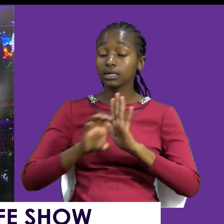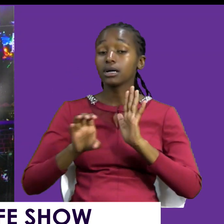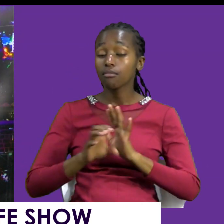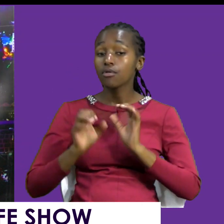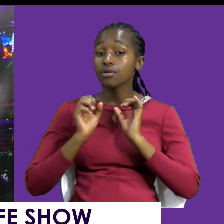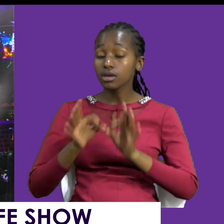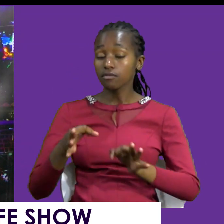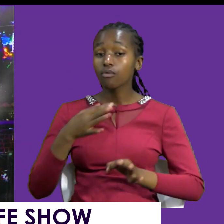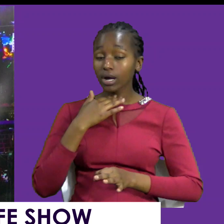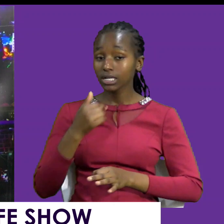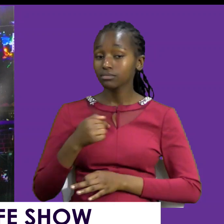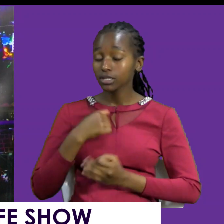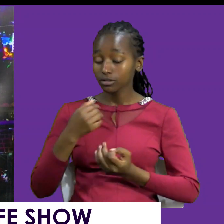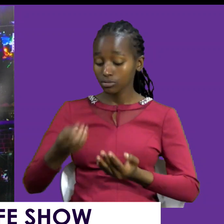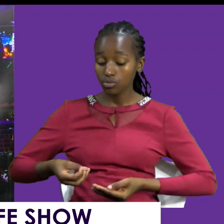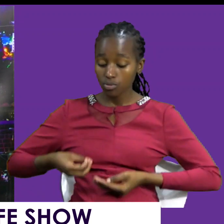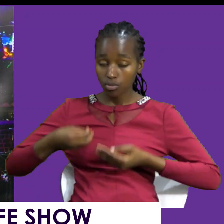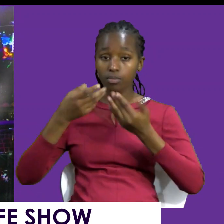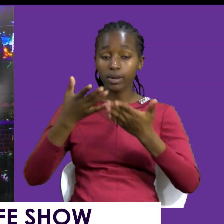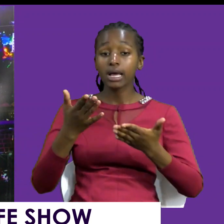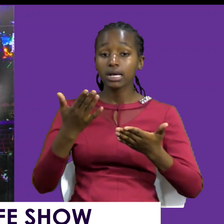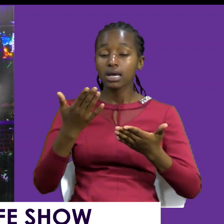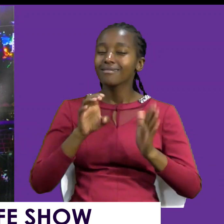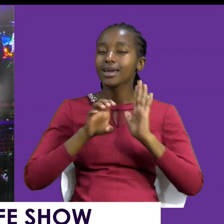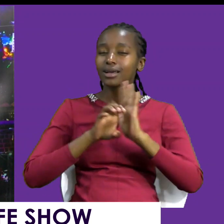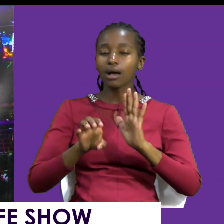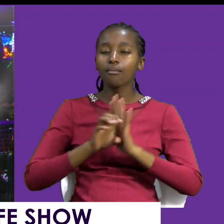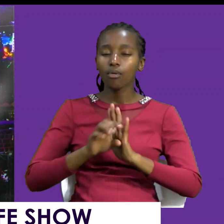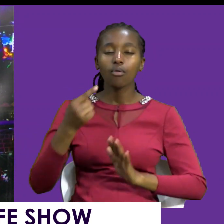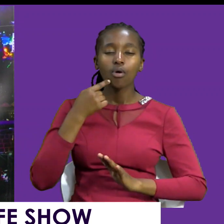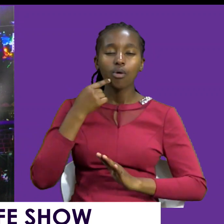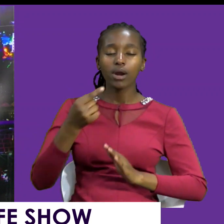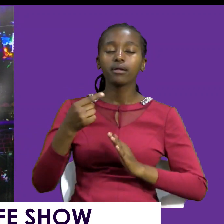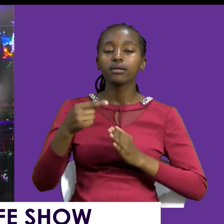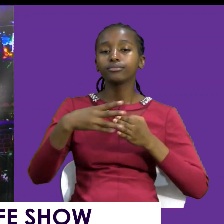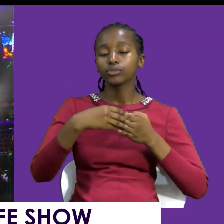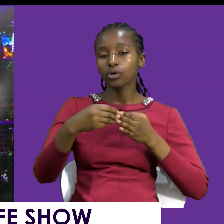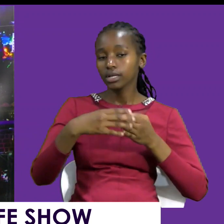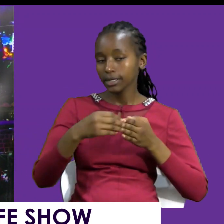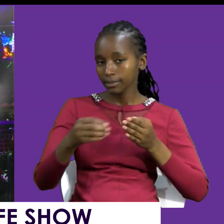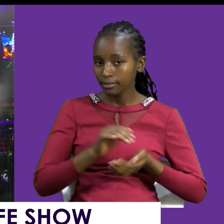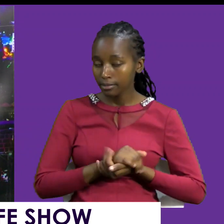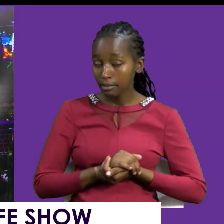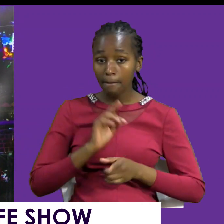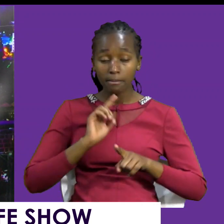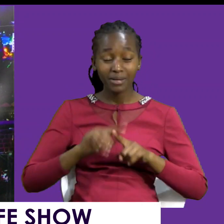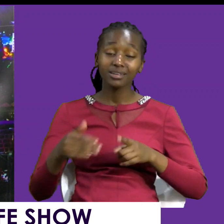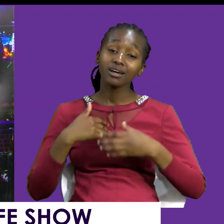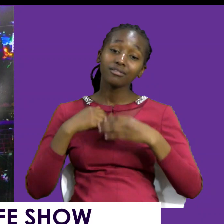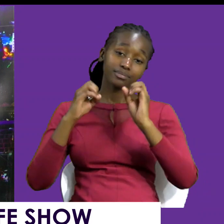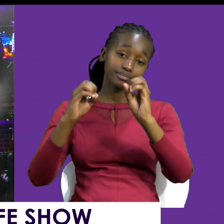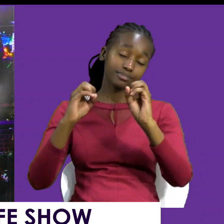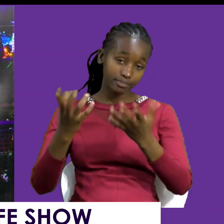you some $100, and for some reason I don't have it,